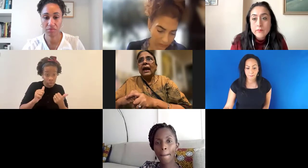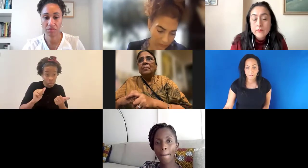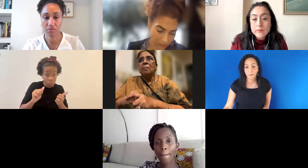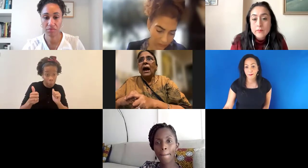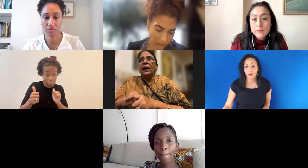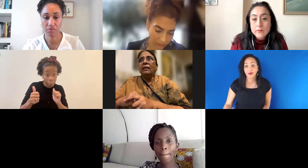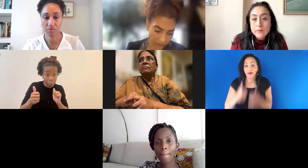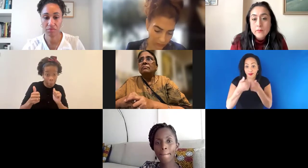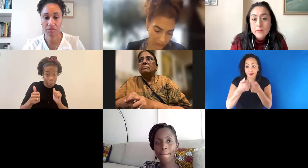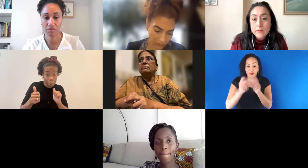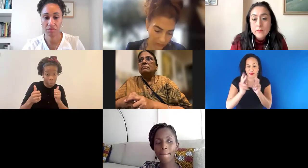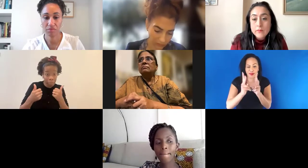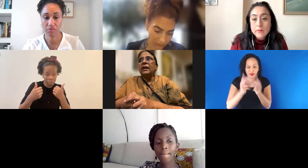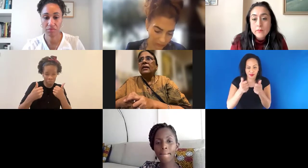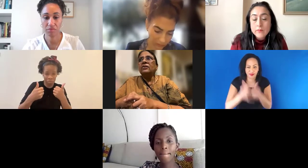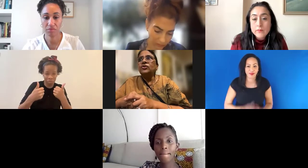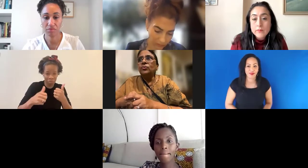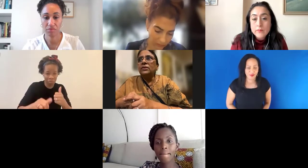And my